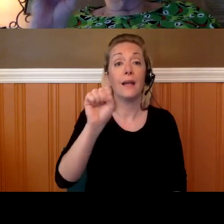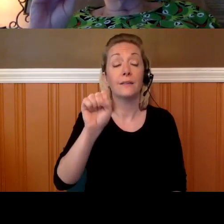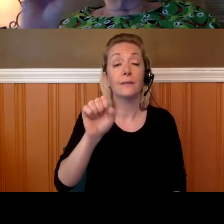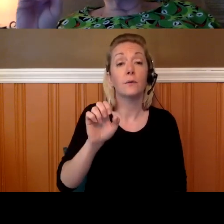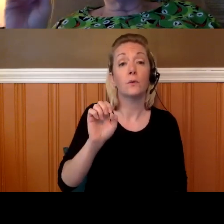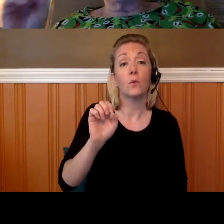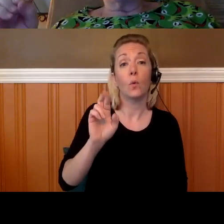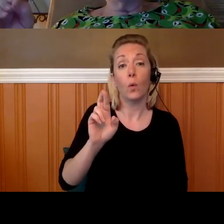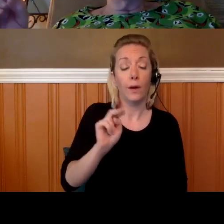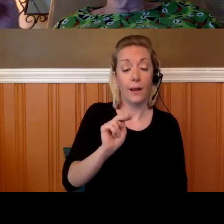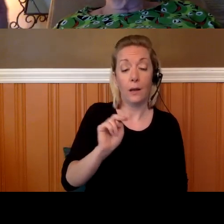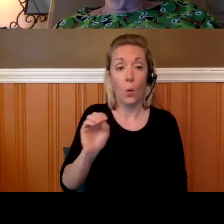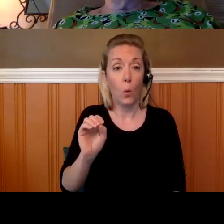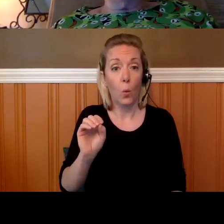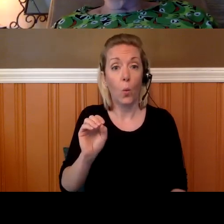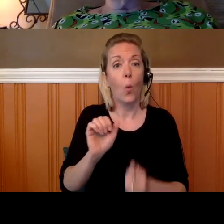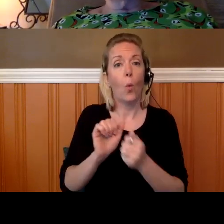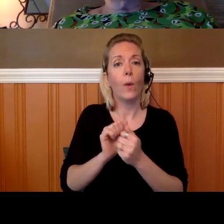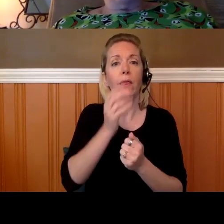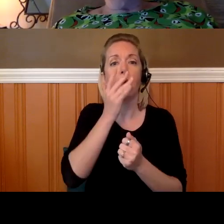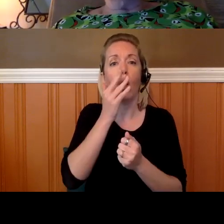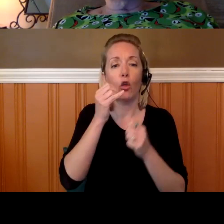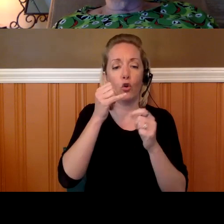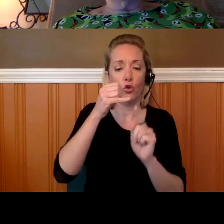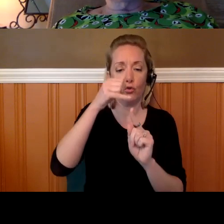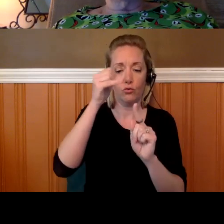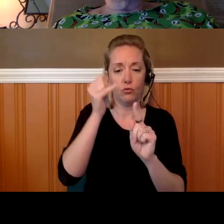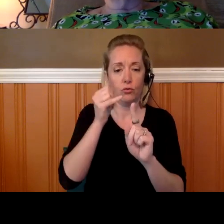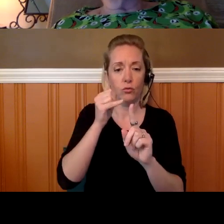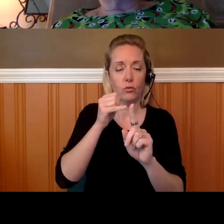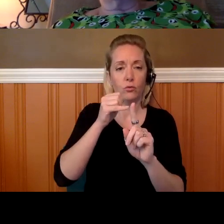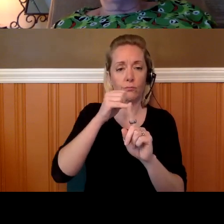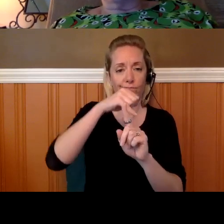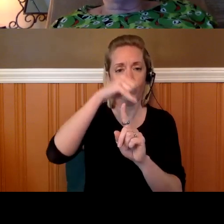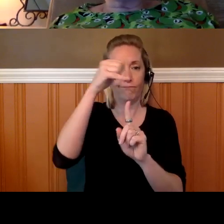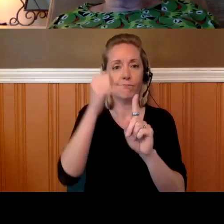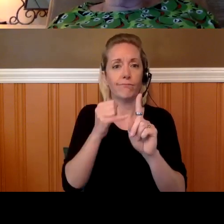yes and no. So you might consider actually using printed words.